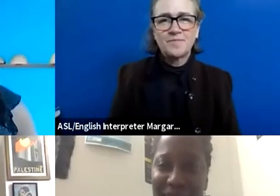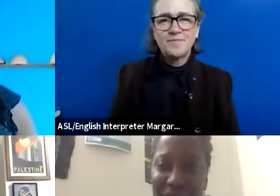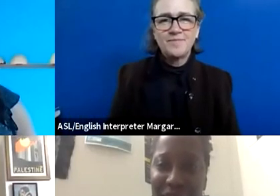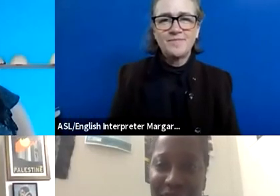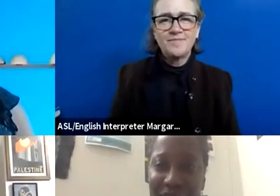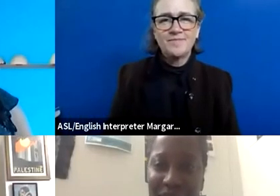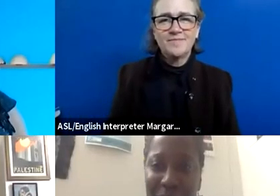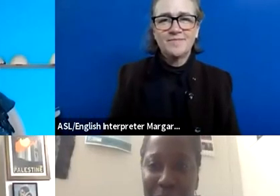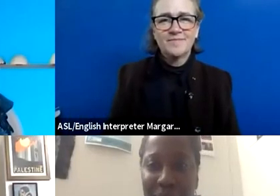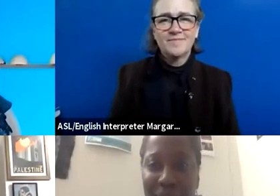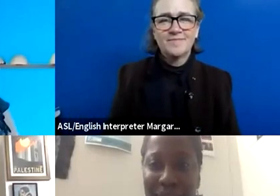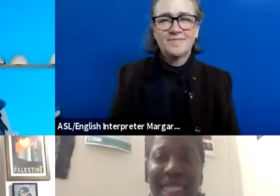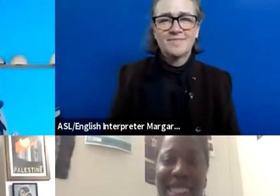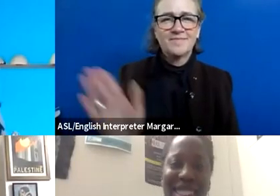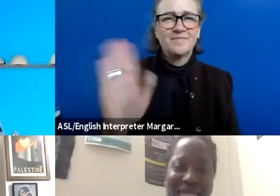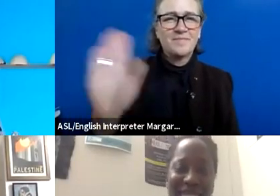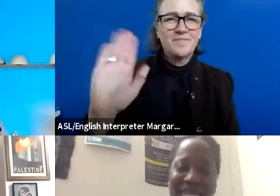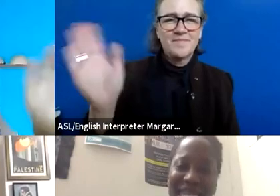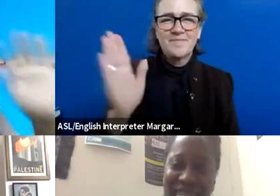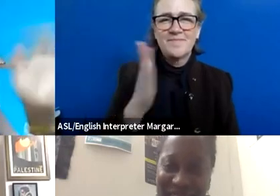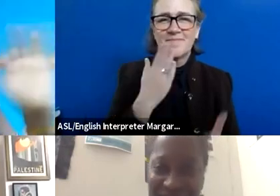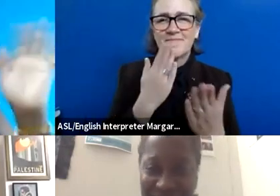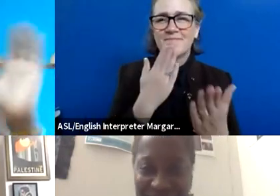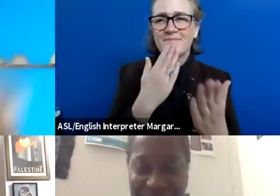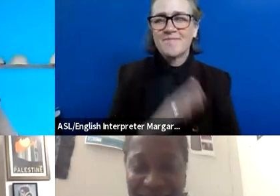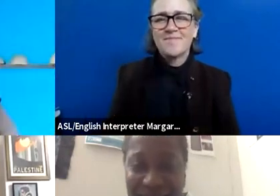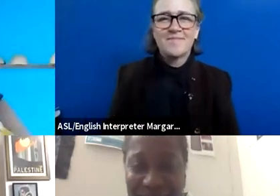Like our Shirley Chisholm. Gracias, Rose.